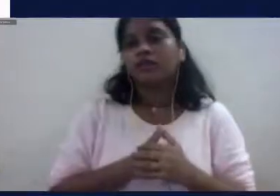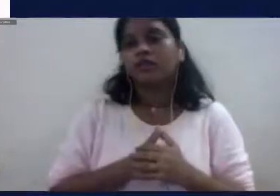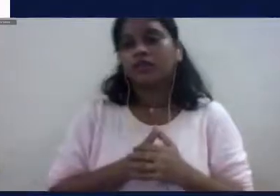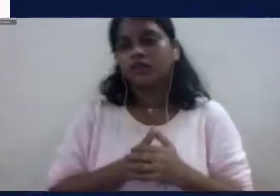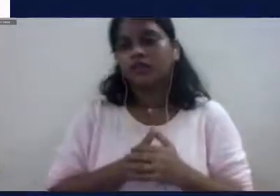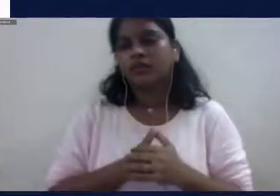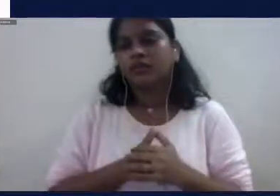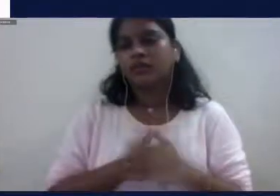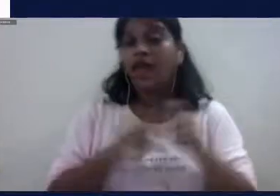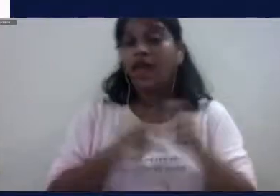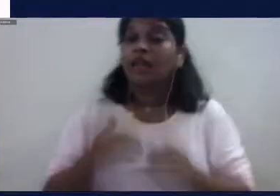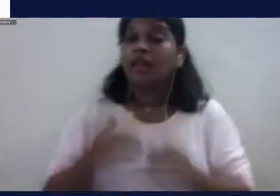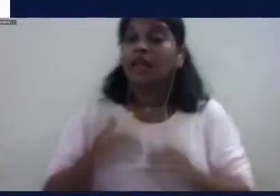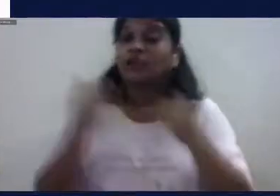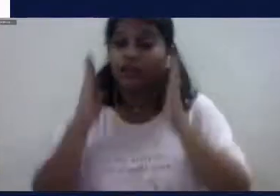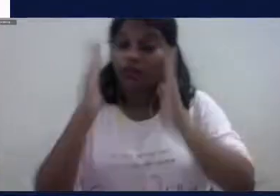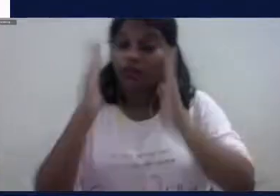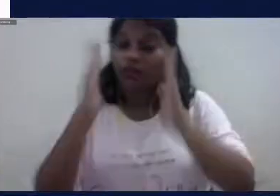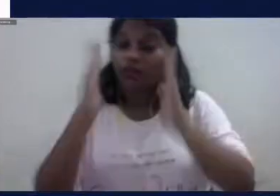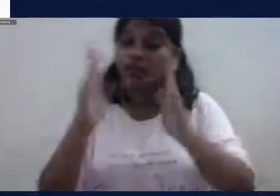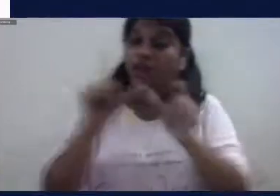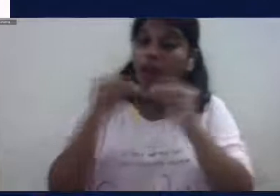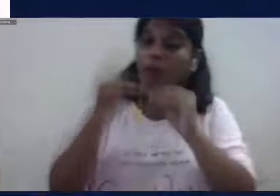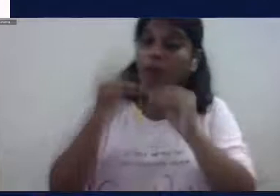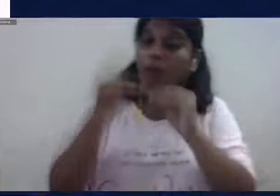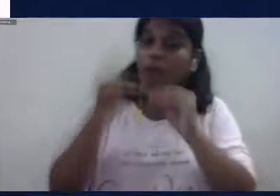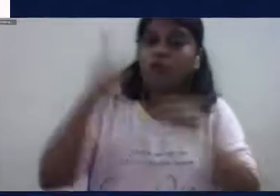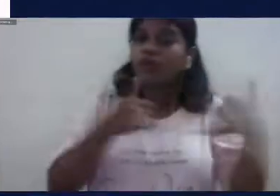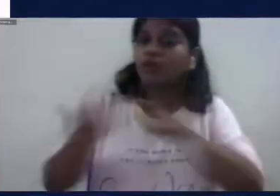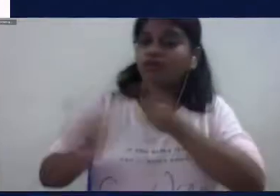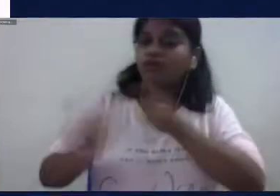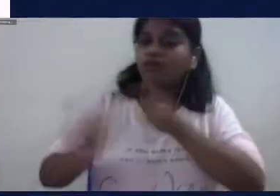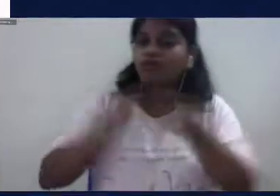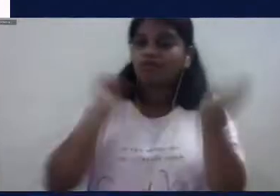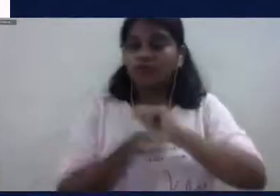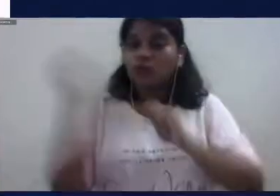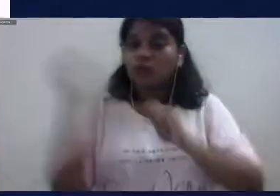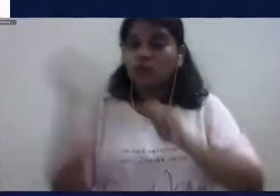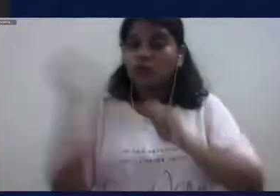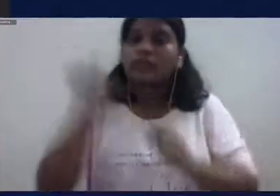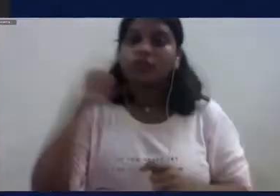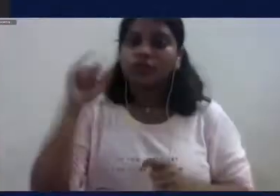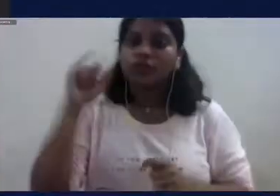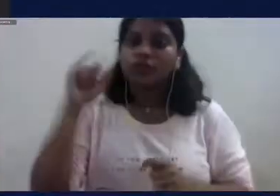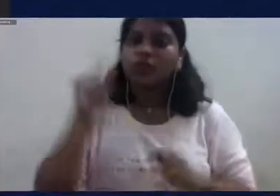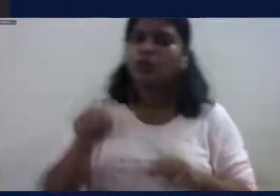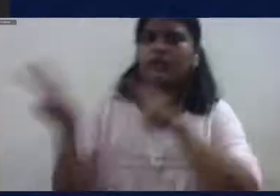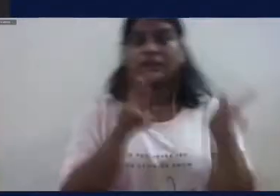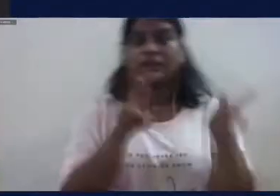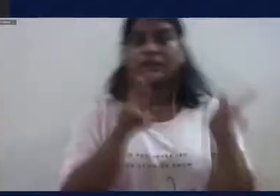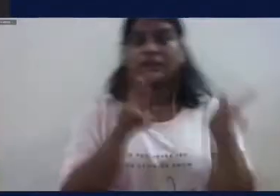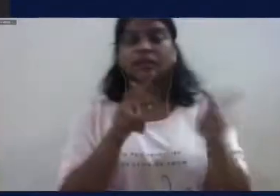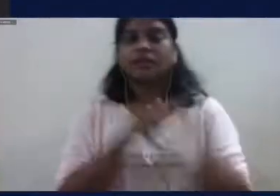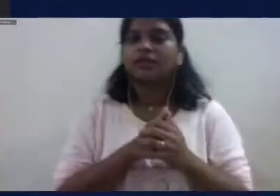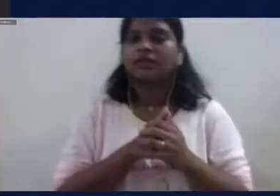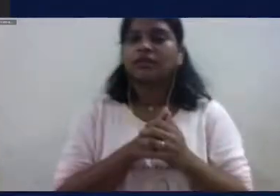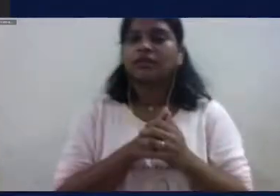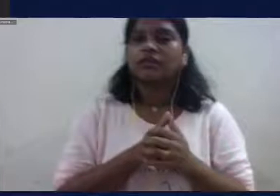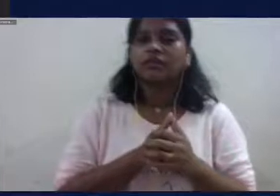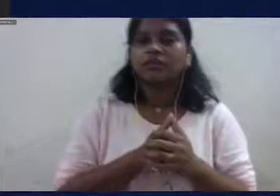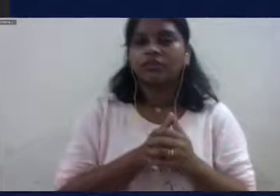that is exclusively dedicated to game changing innovation, and you can see that coming